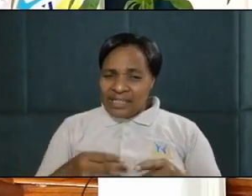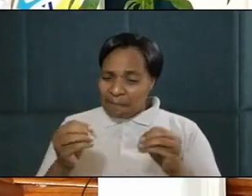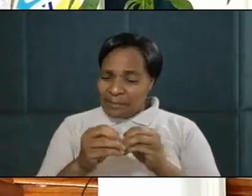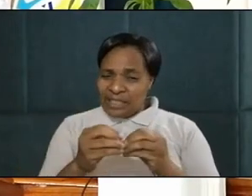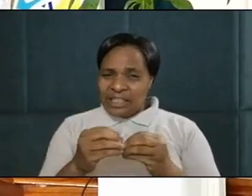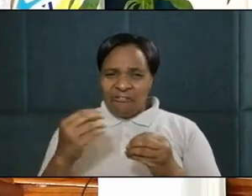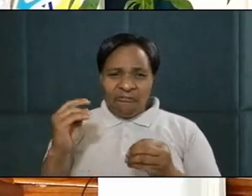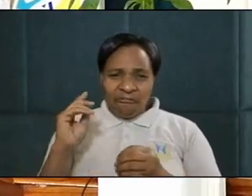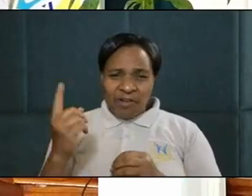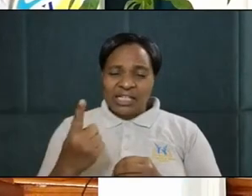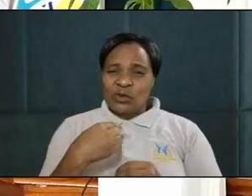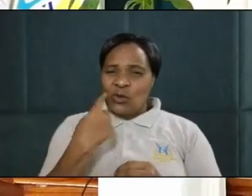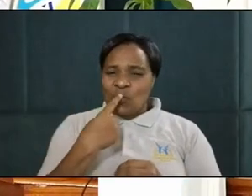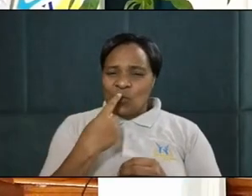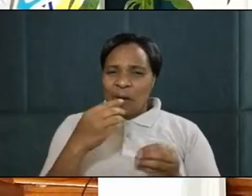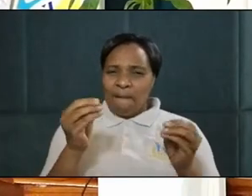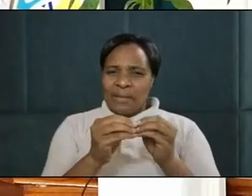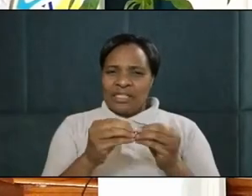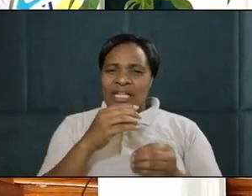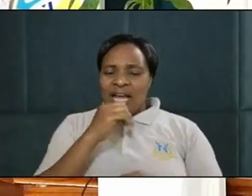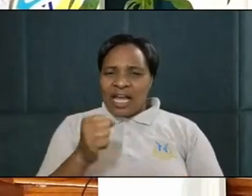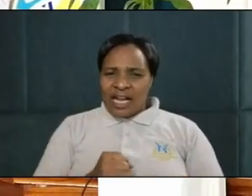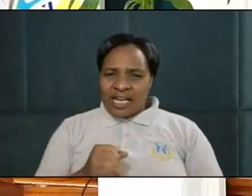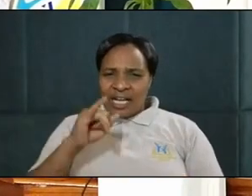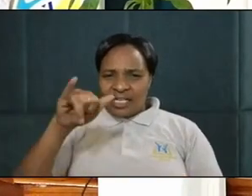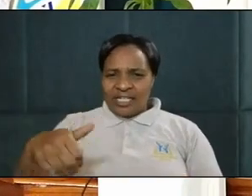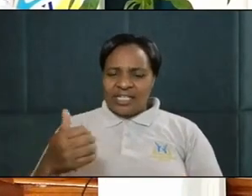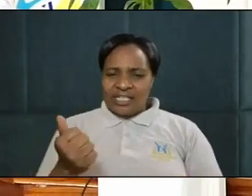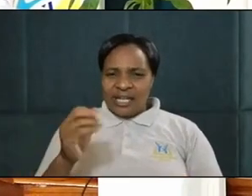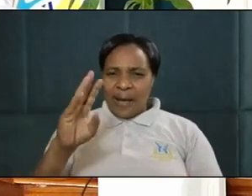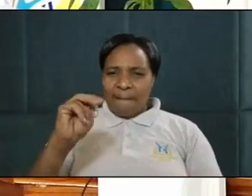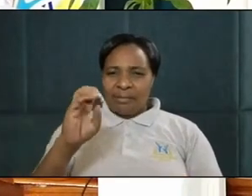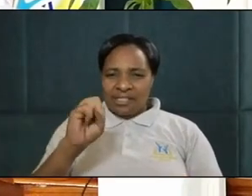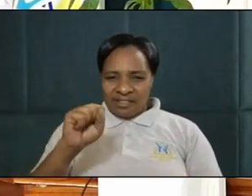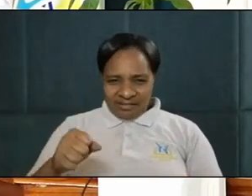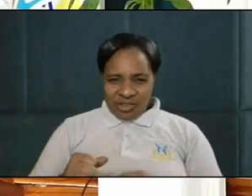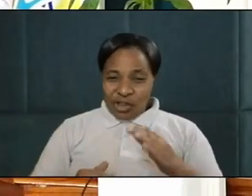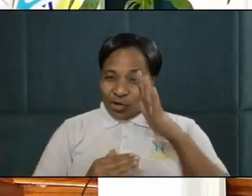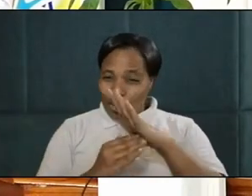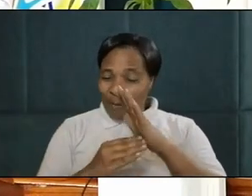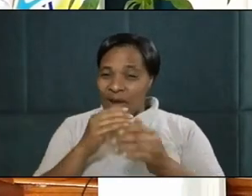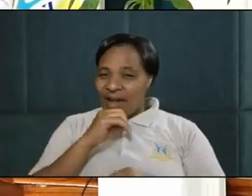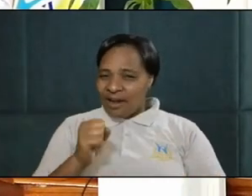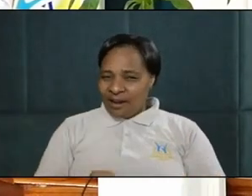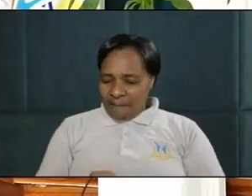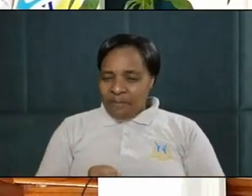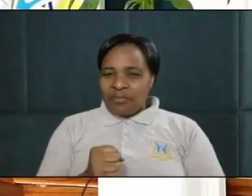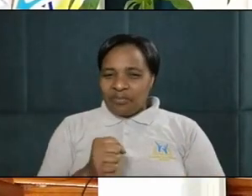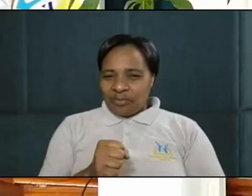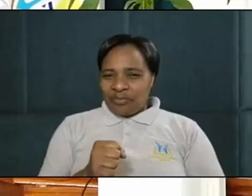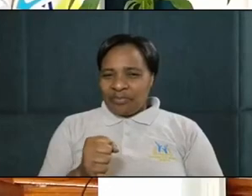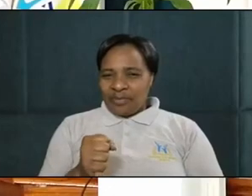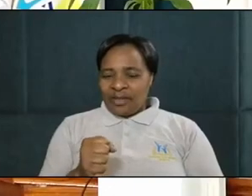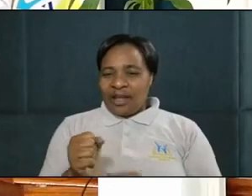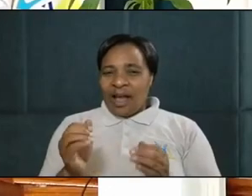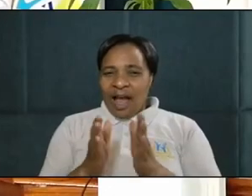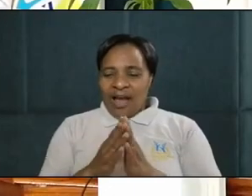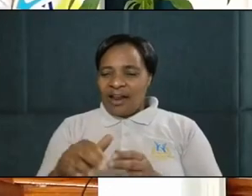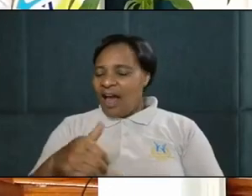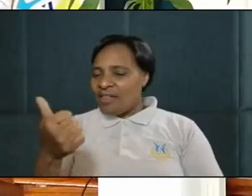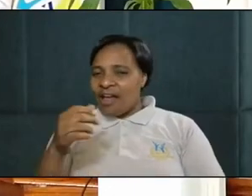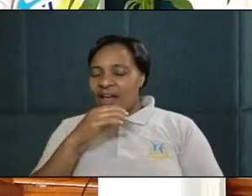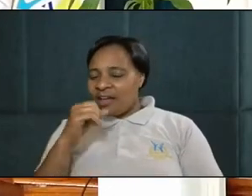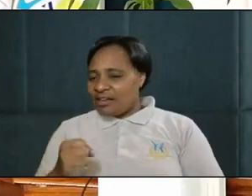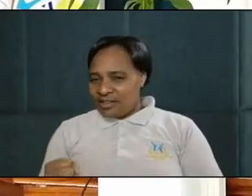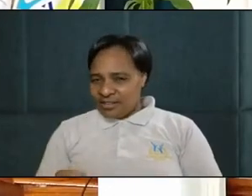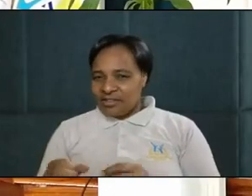meet first? Yes, Howie? He meets Elder James. Oh, Elder James, the head elder. Elder James, the head elder, and? And the other